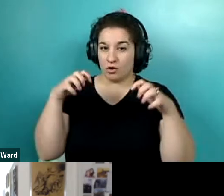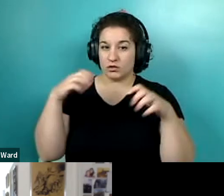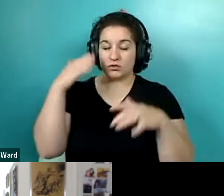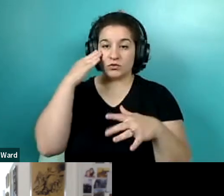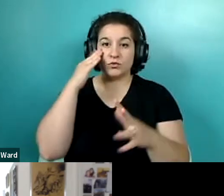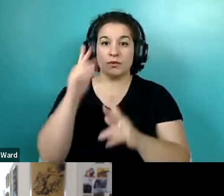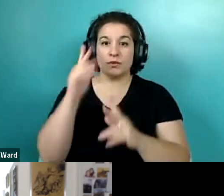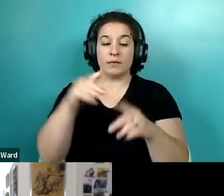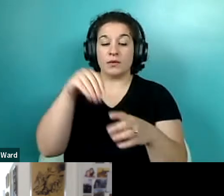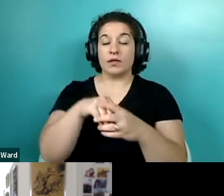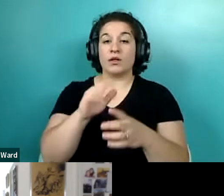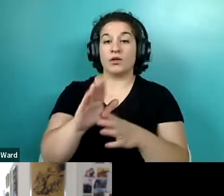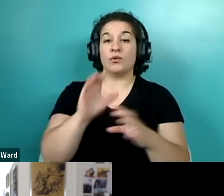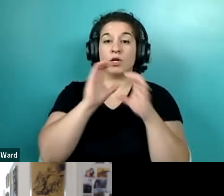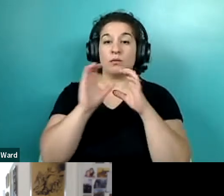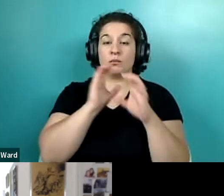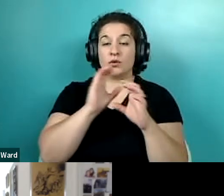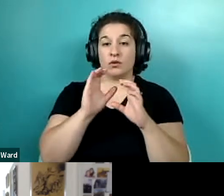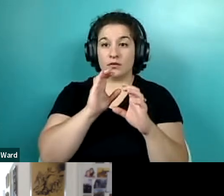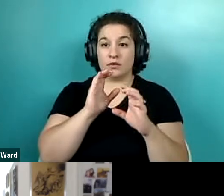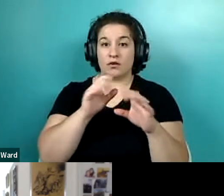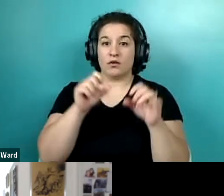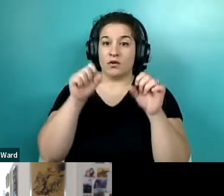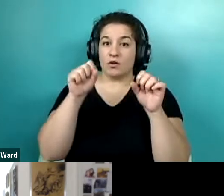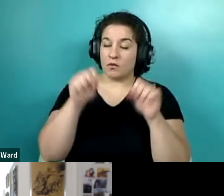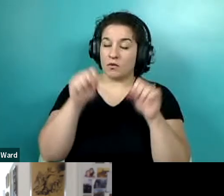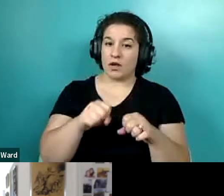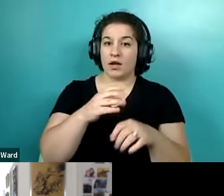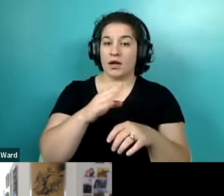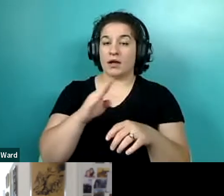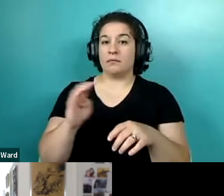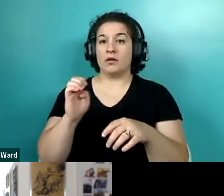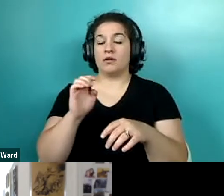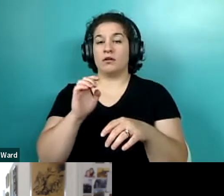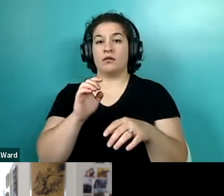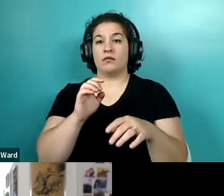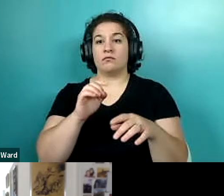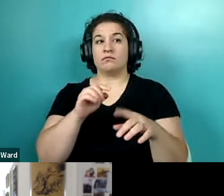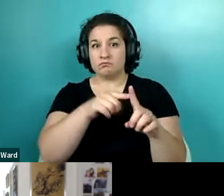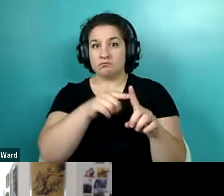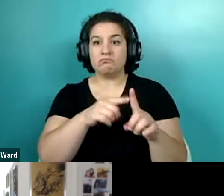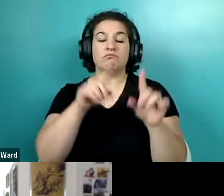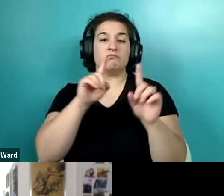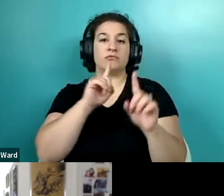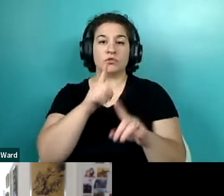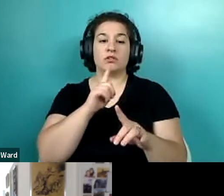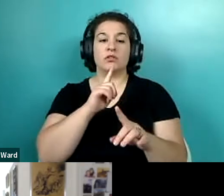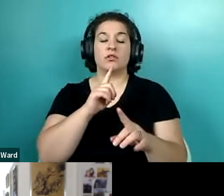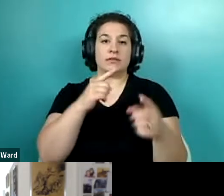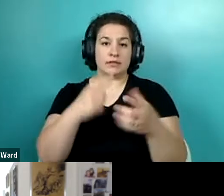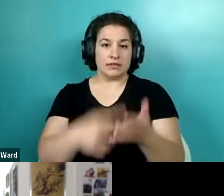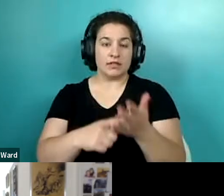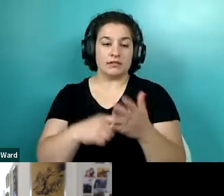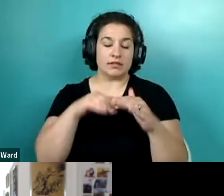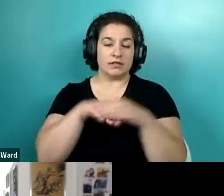who are the ones that are really talking to you about accessibility. And I think also in many